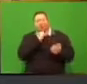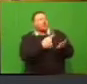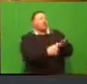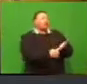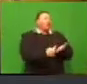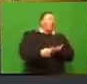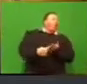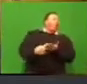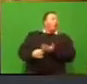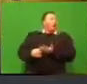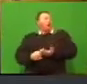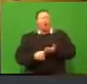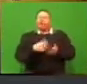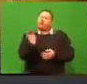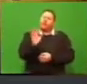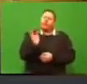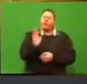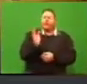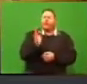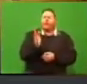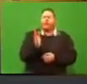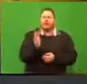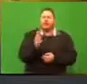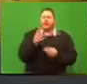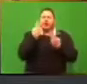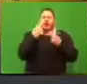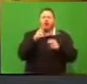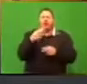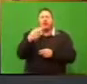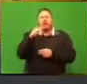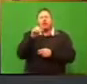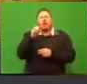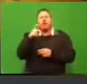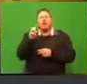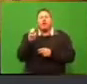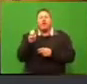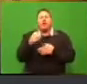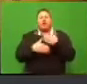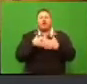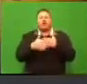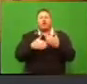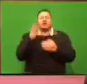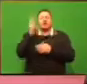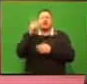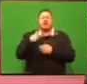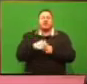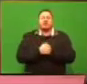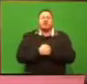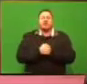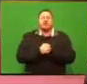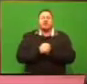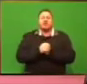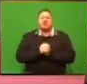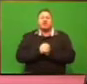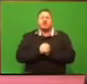debate. Can we now ask Honorable Sophie to proceed with his speech?